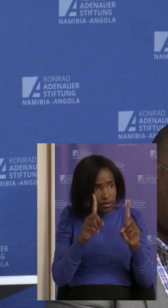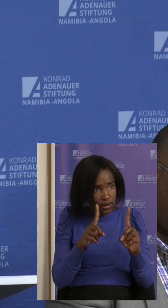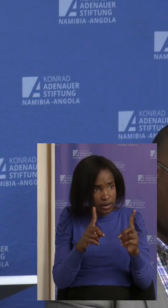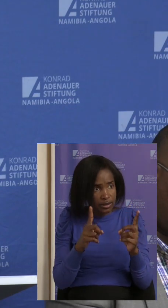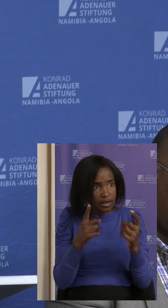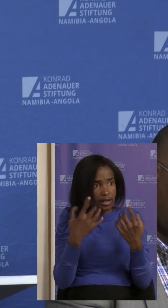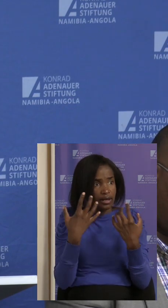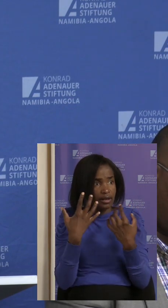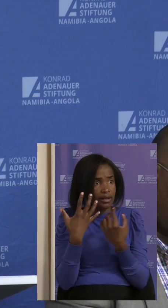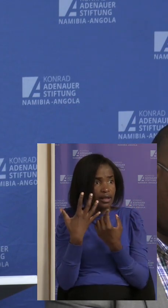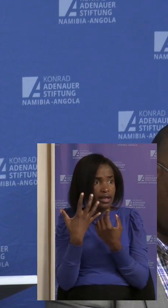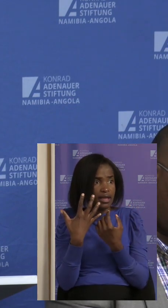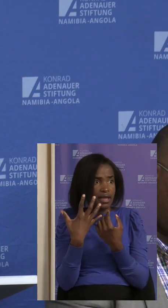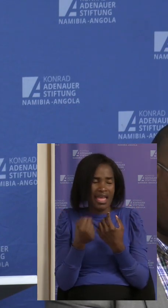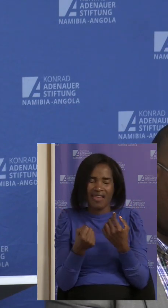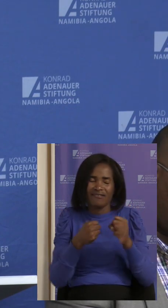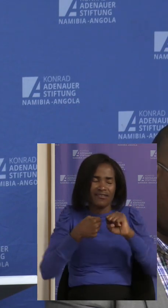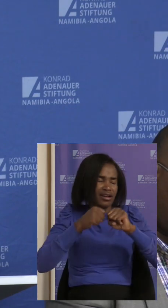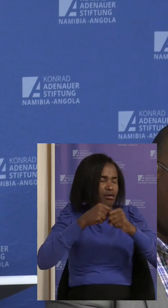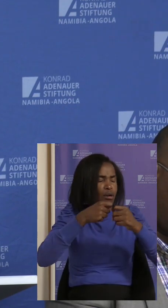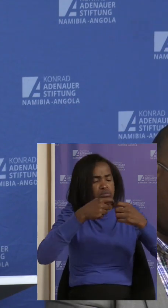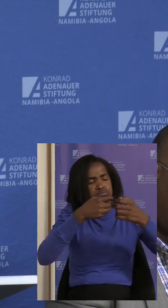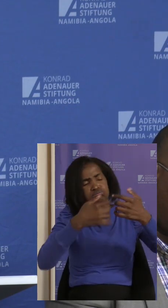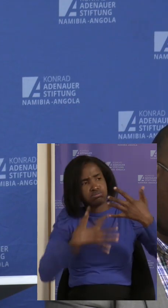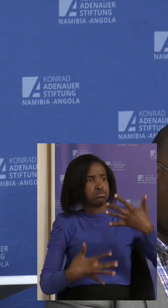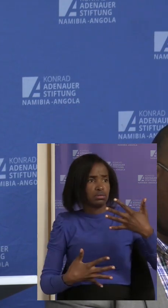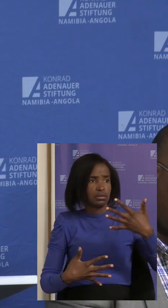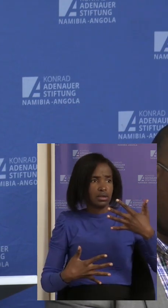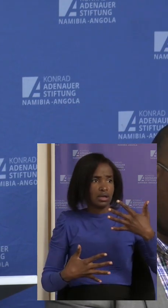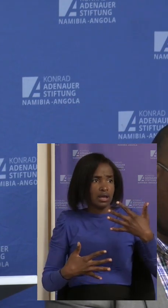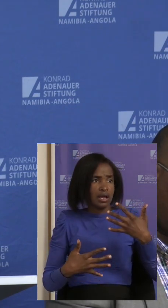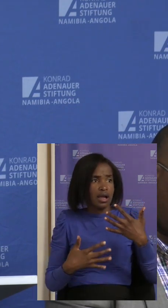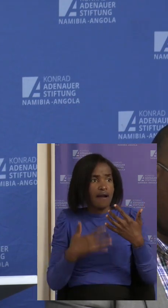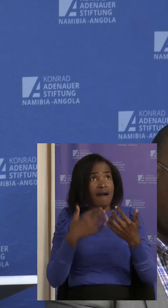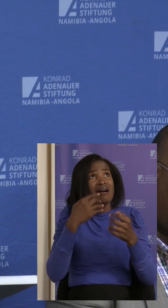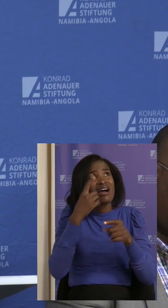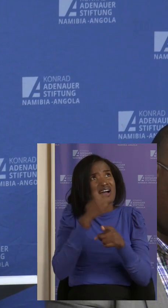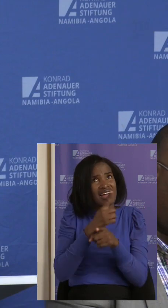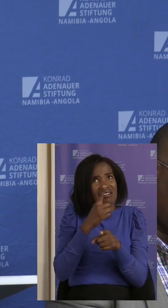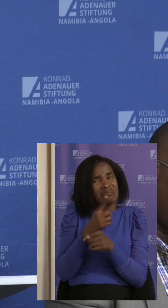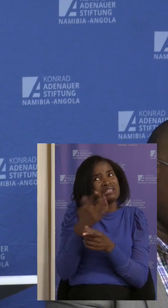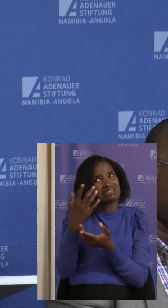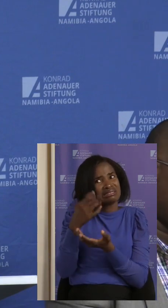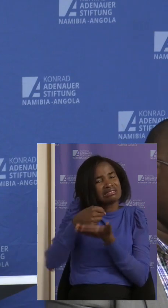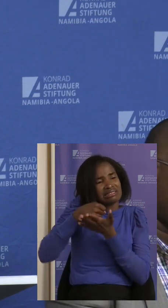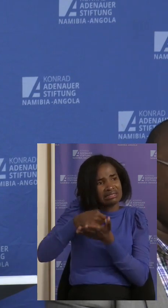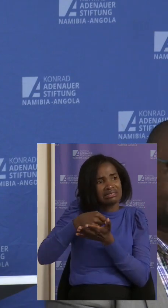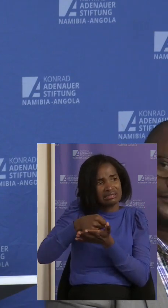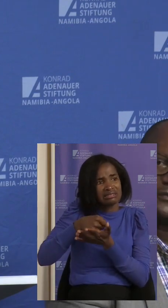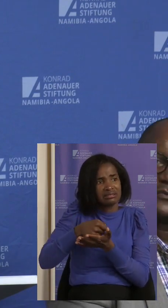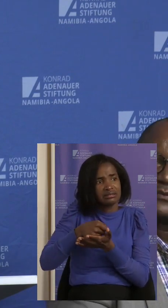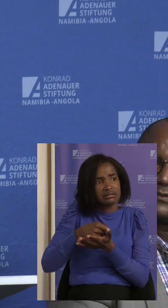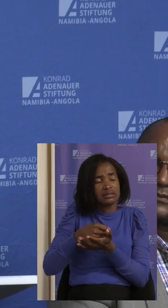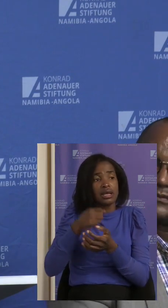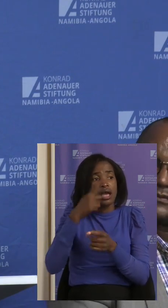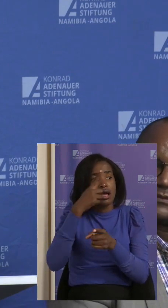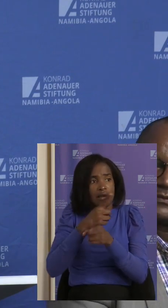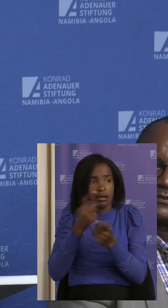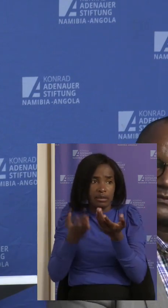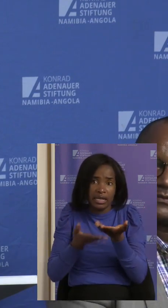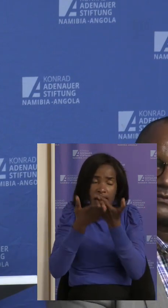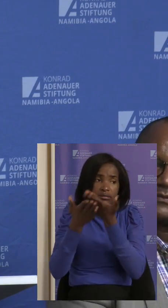a very wide array of challenges, and I think, albeit that the government is doing a lot, and there are interventions,